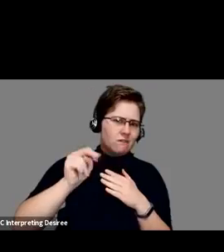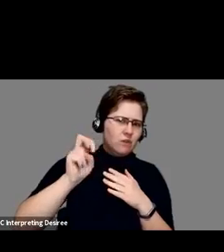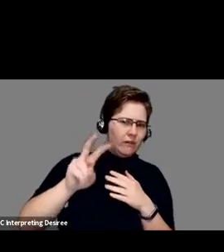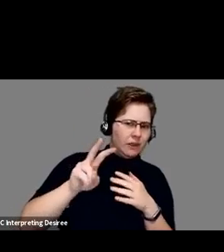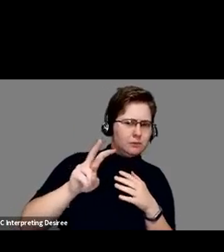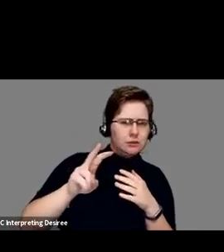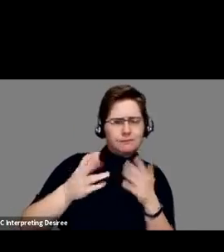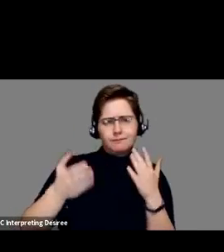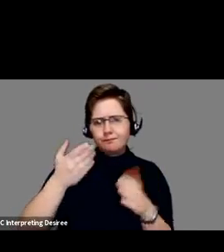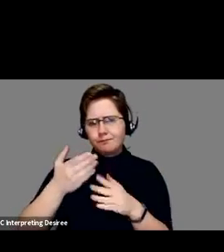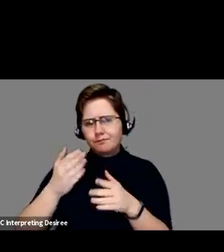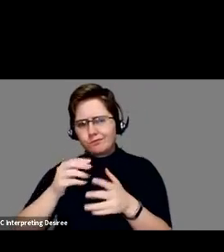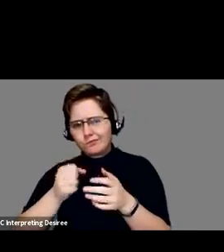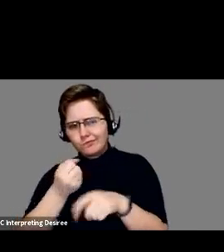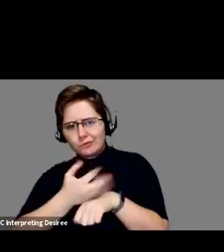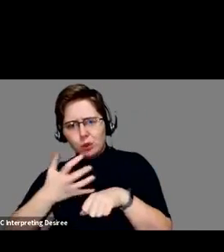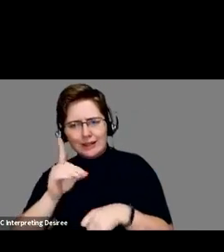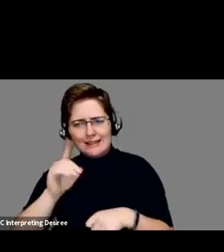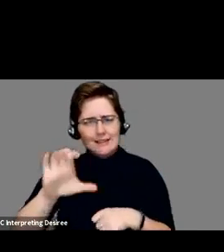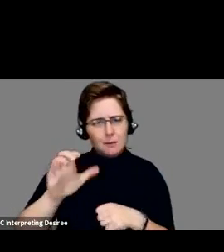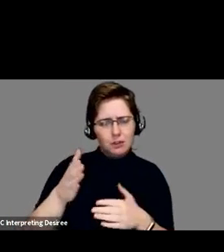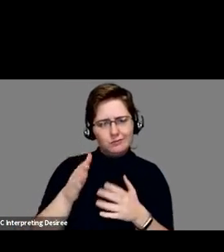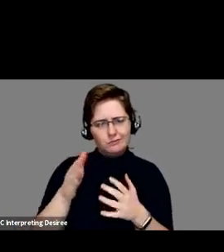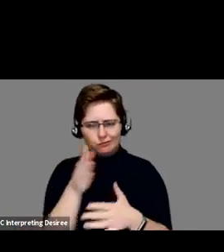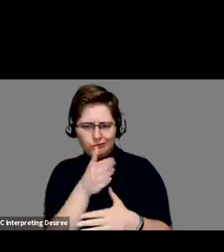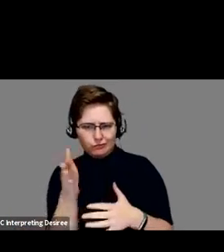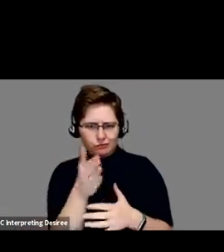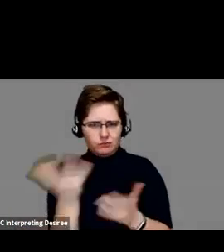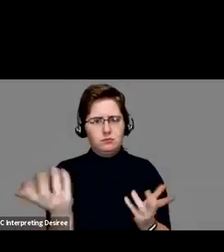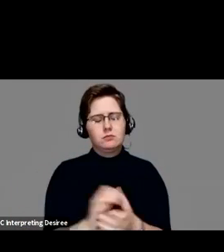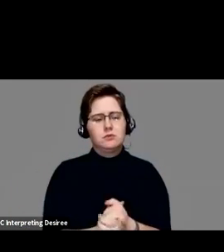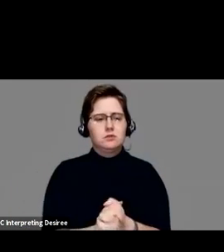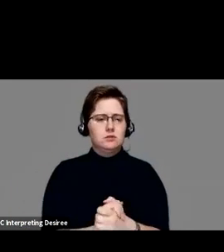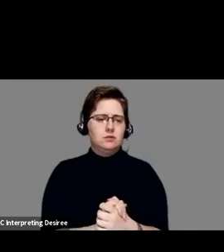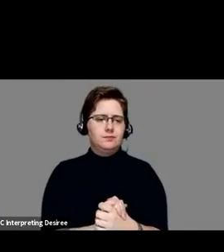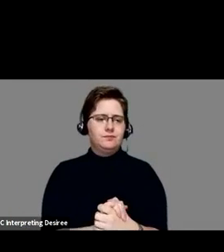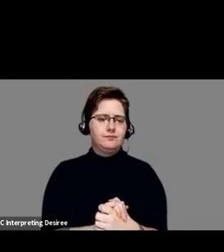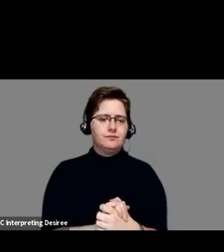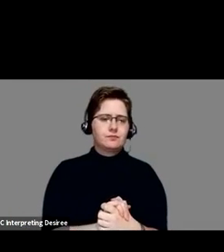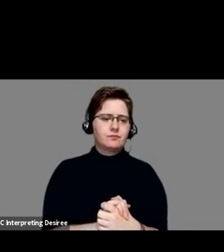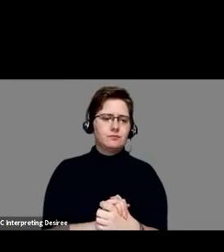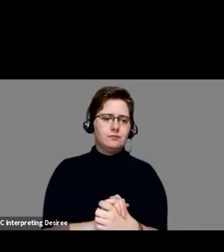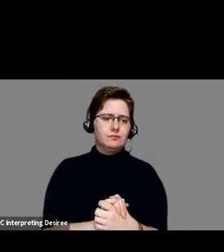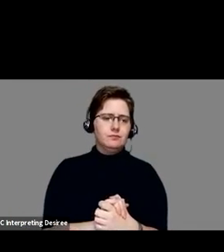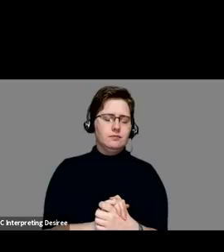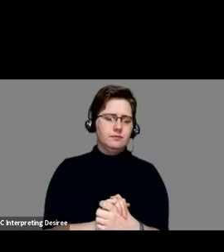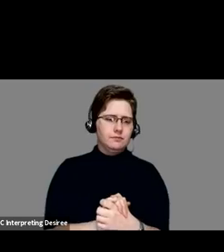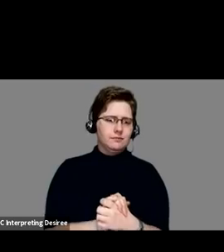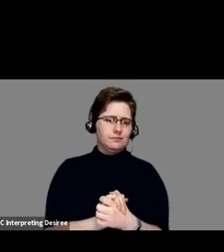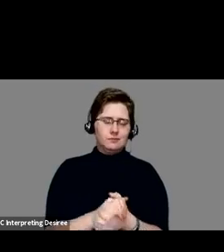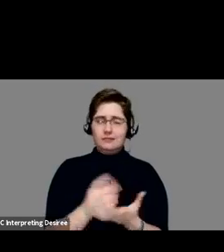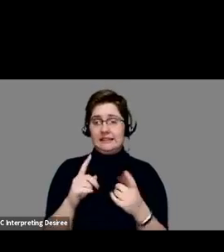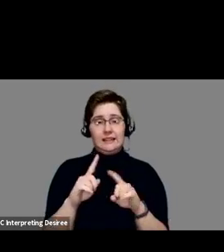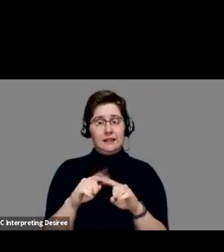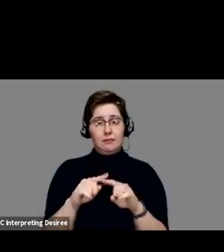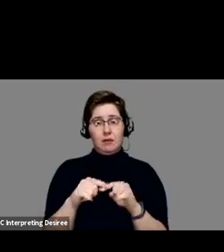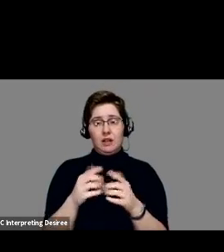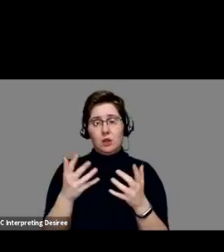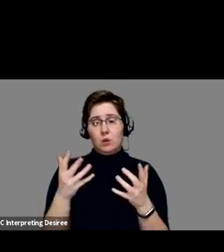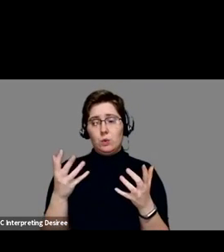November or the beginning of December. So it's depending on what